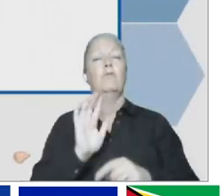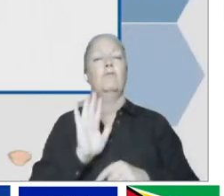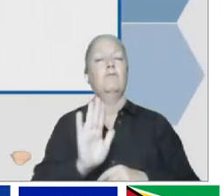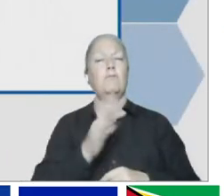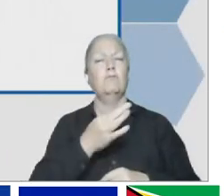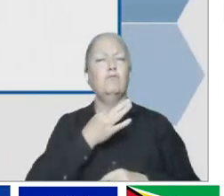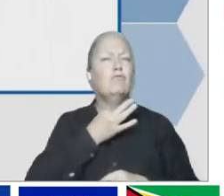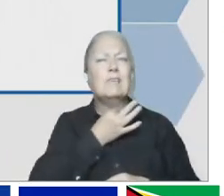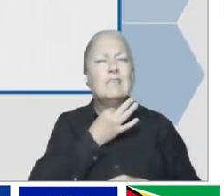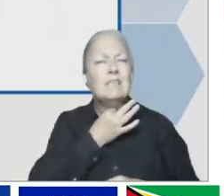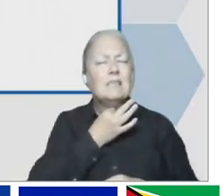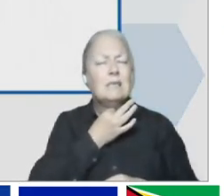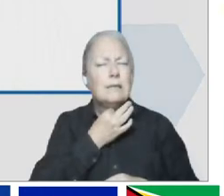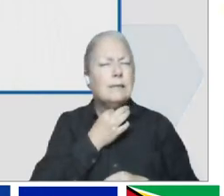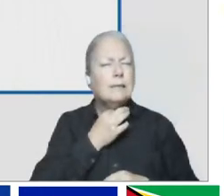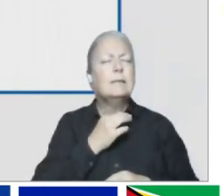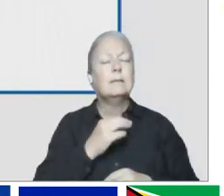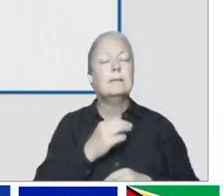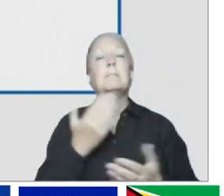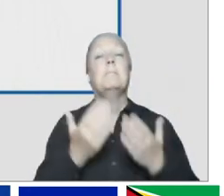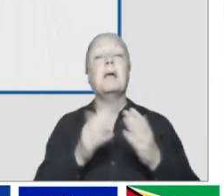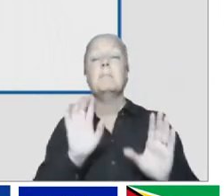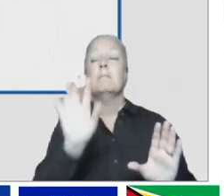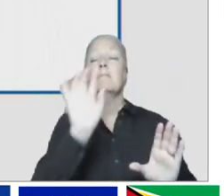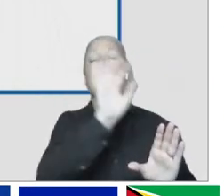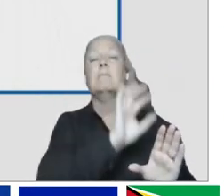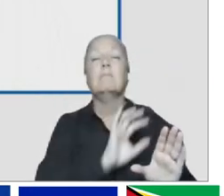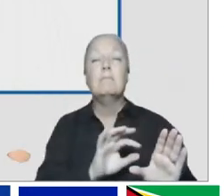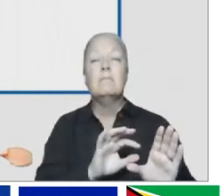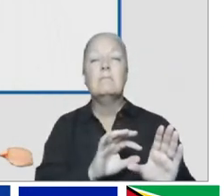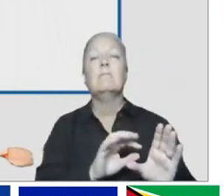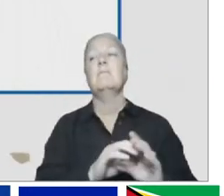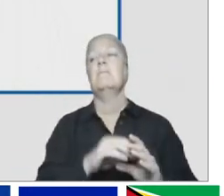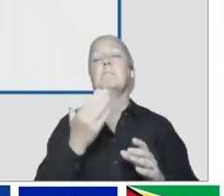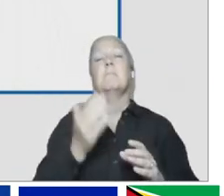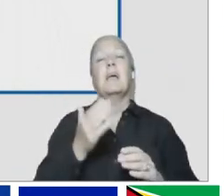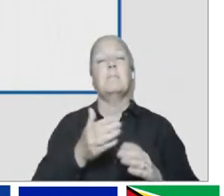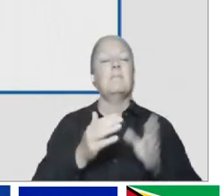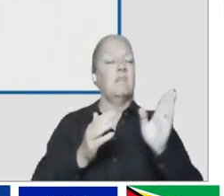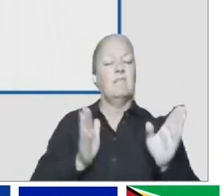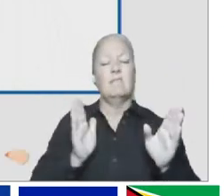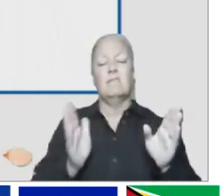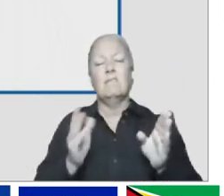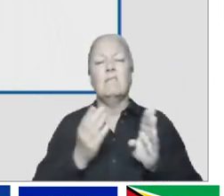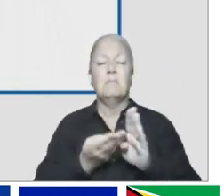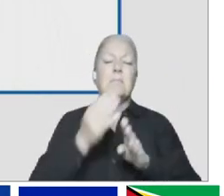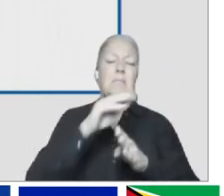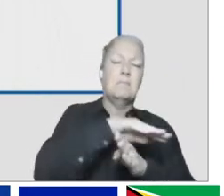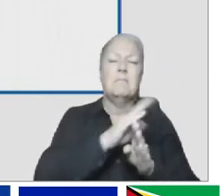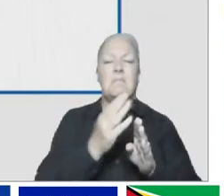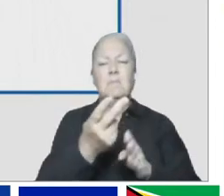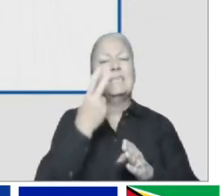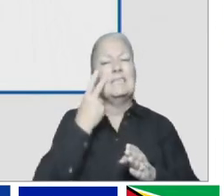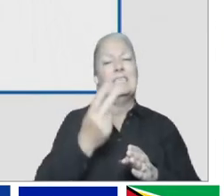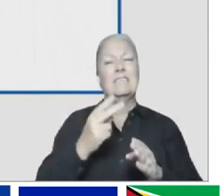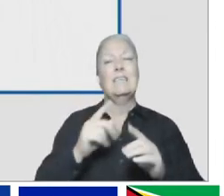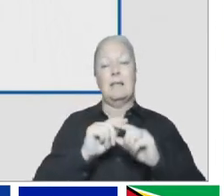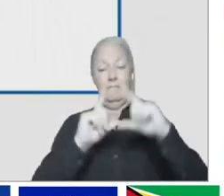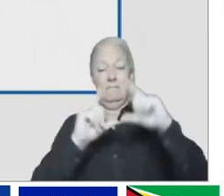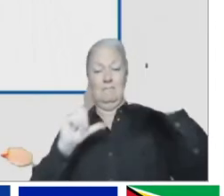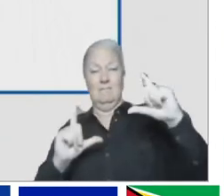be cross-border or cross-border, as you may see in this slide, in the northern area of our country. When